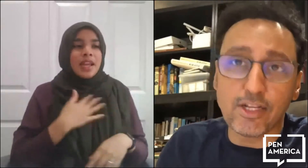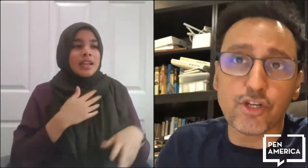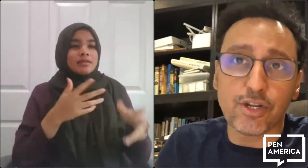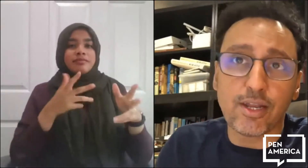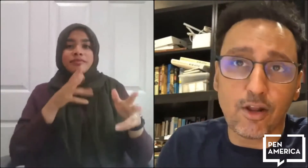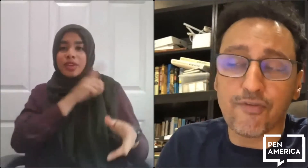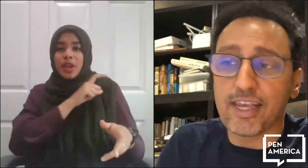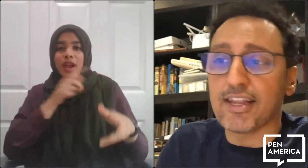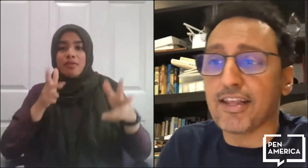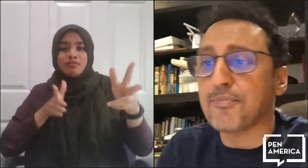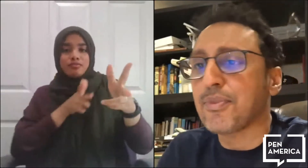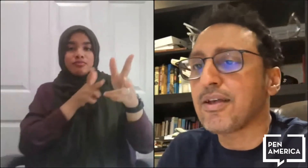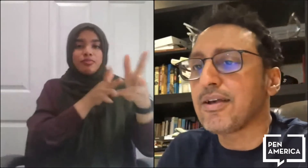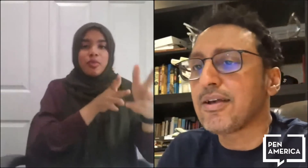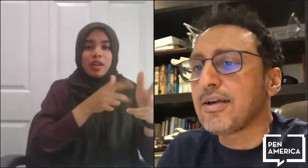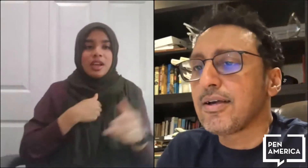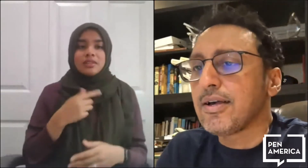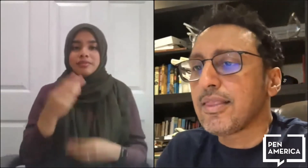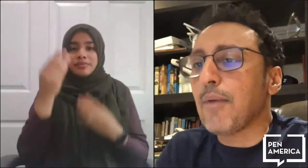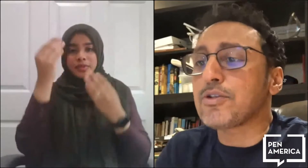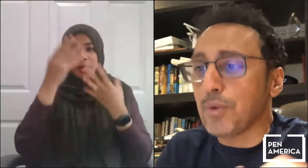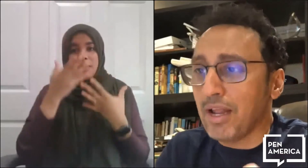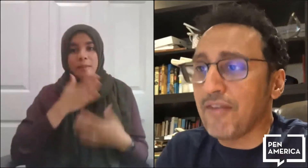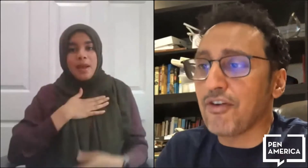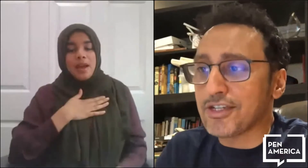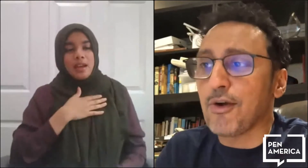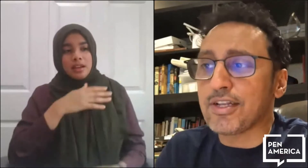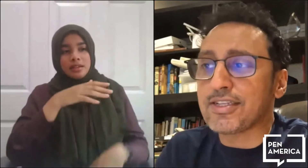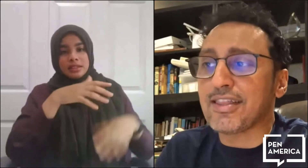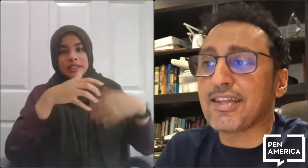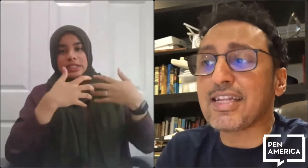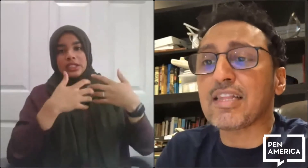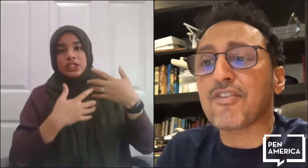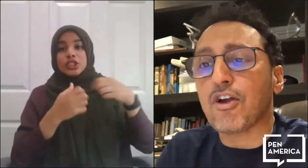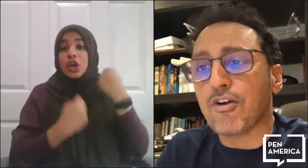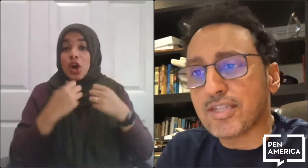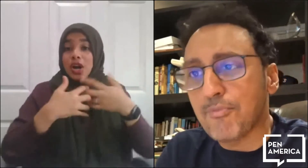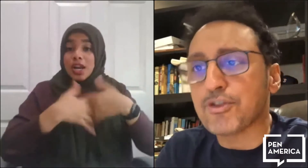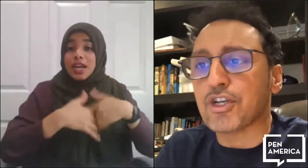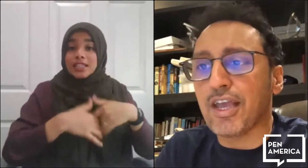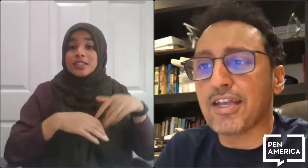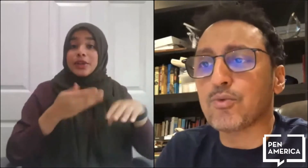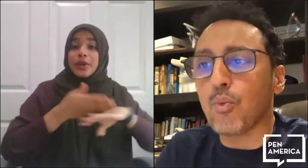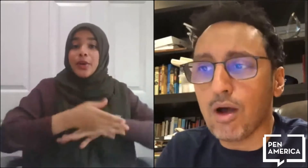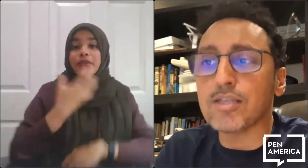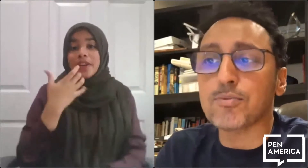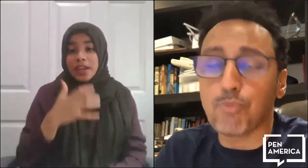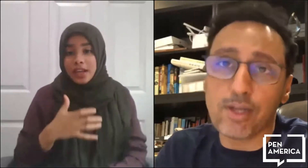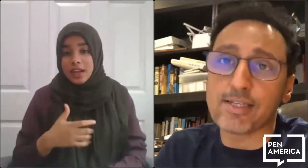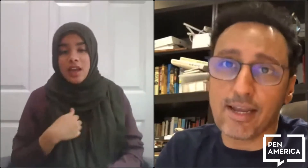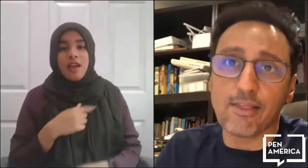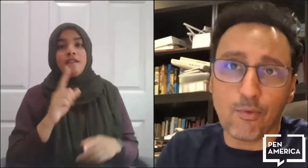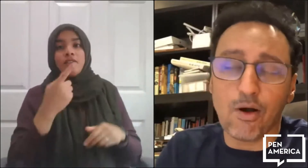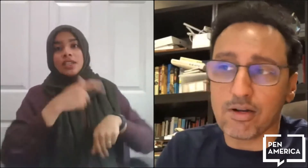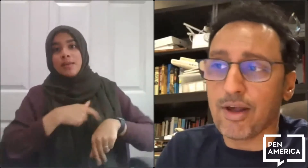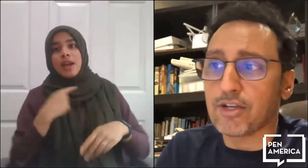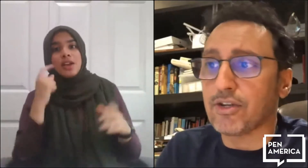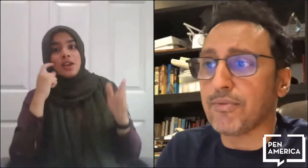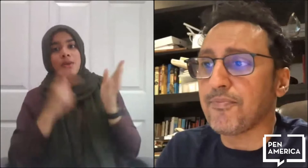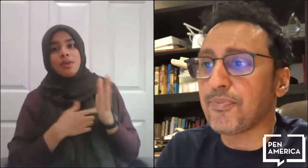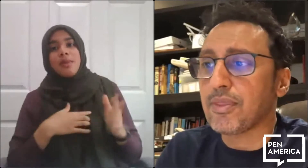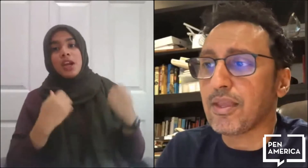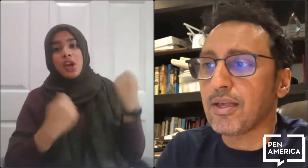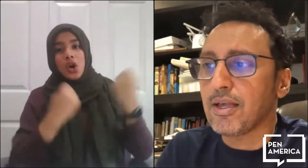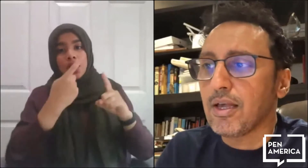my engine had overheated. That was when I first noticed that the needle of the car's temperature gauge was pointing in the wrong